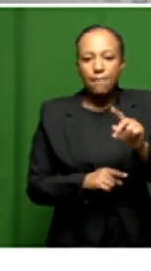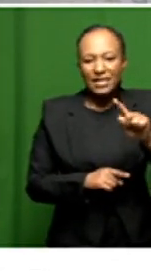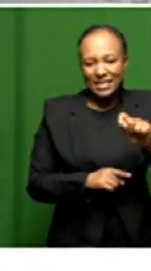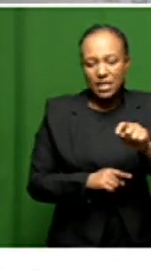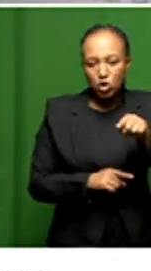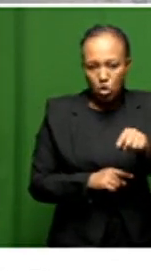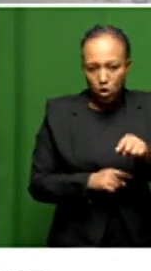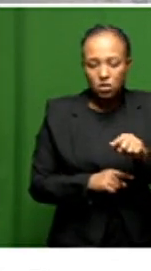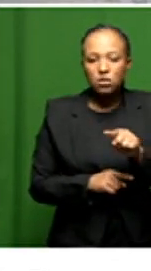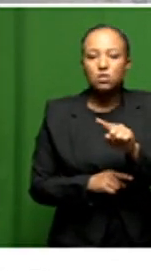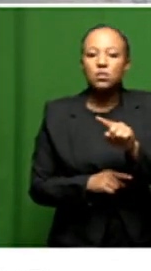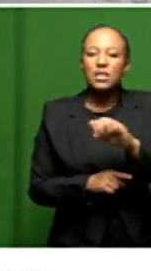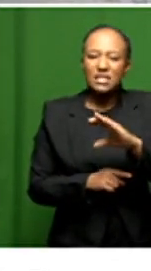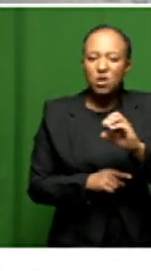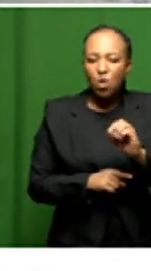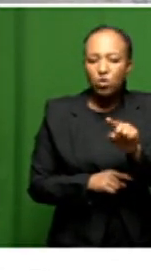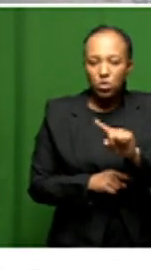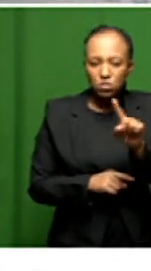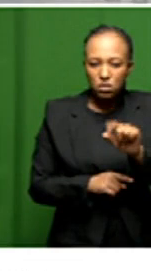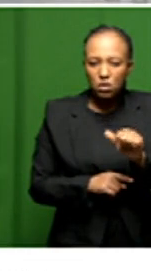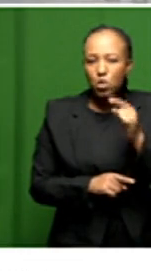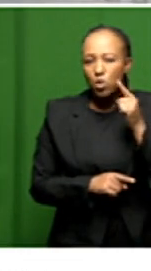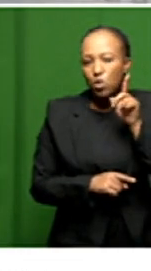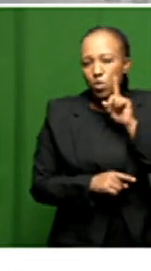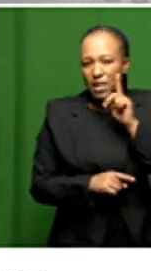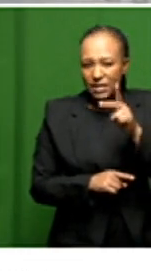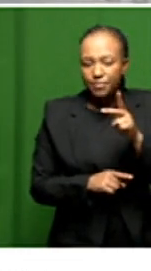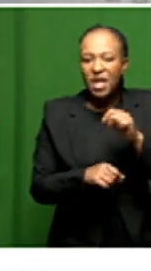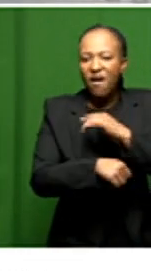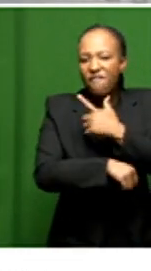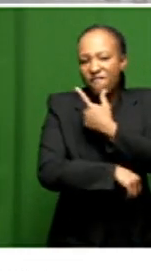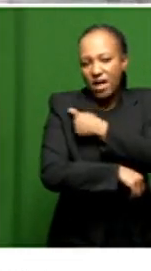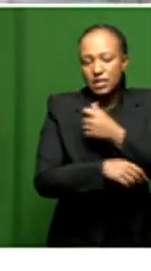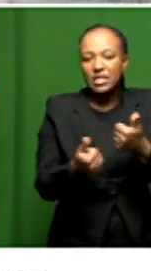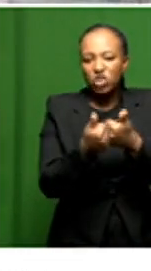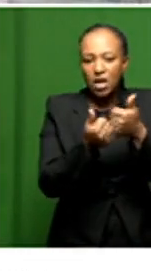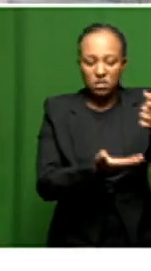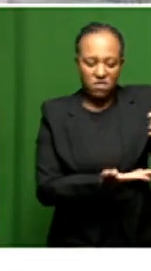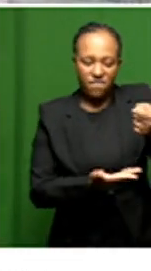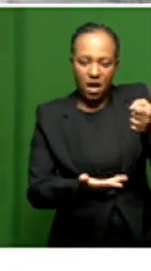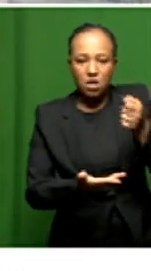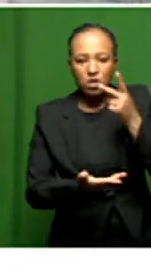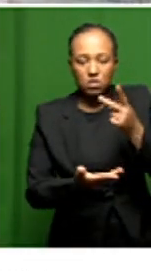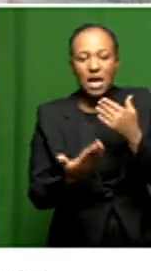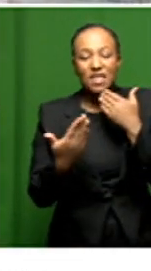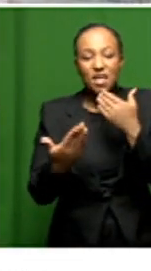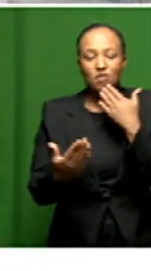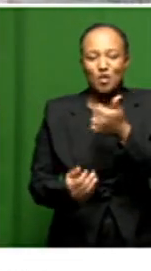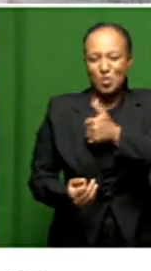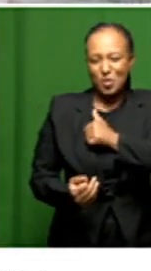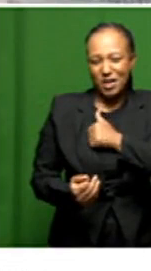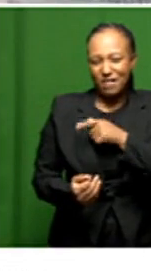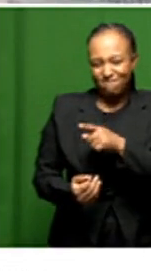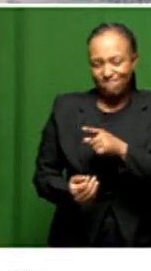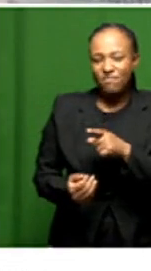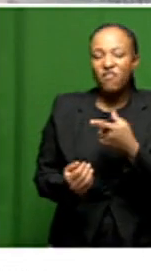dgmt.co.za. And you'll find more information about the Vaccine Challenge Fund on those websites. Fantastic. Graeme, good luck. Thanks so much for talking to us. We wish you the best of luck with